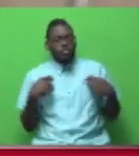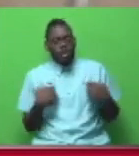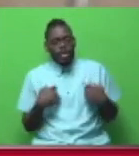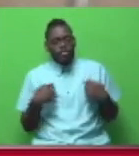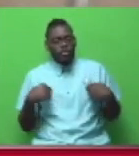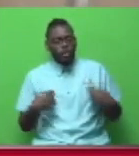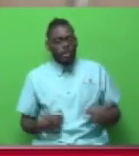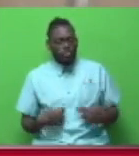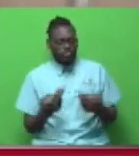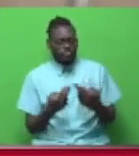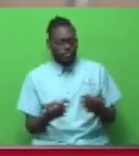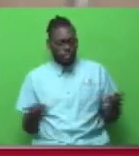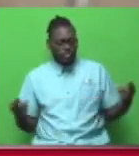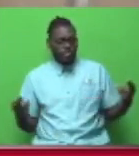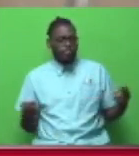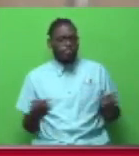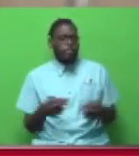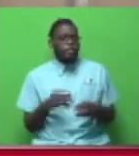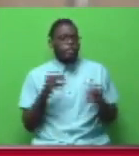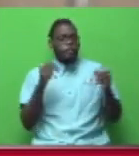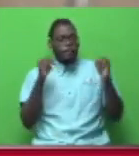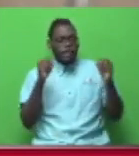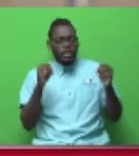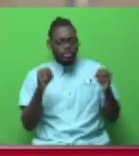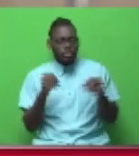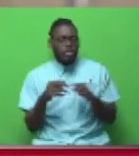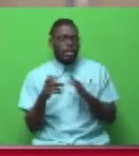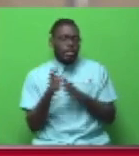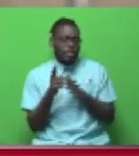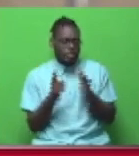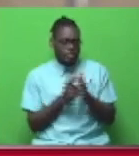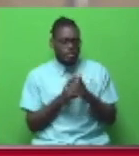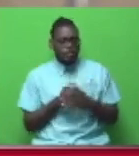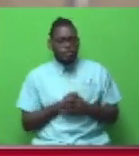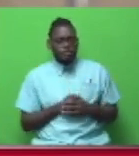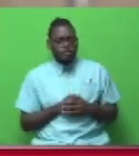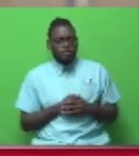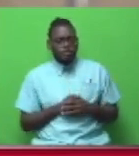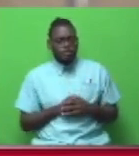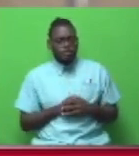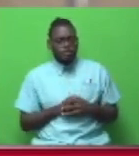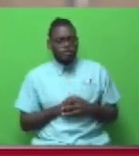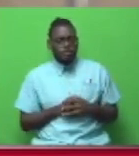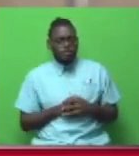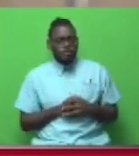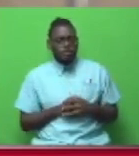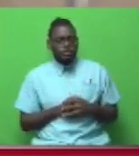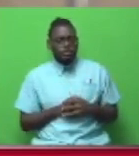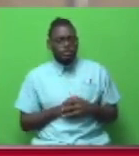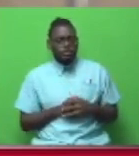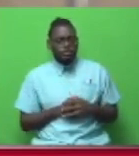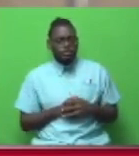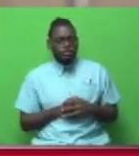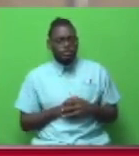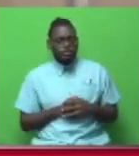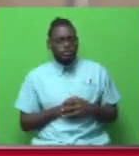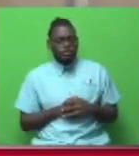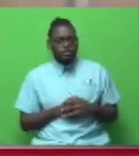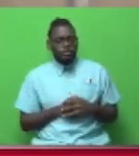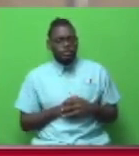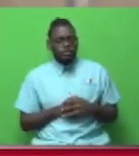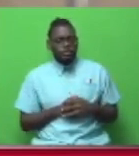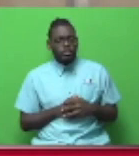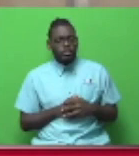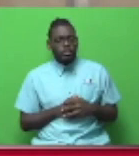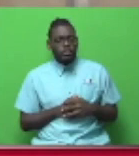General and the Ministry of Legal Affairs. Mr. Vice President, and of course for the benefit of the viewing and listening public, the